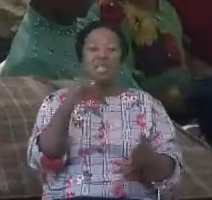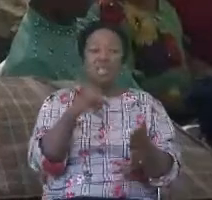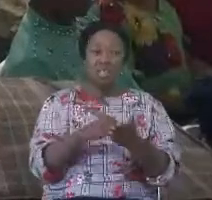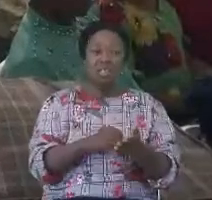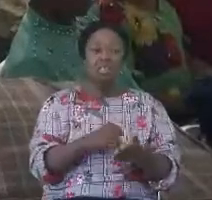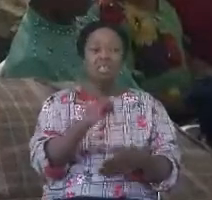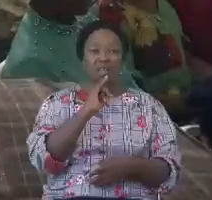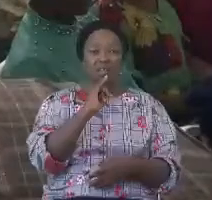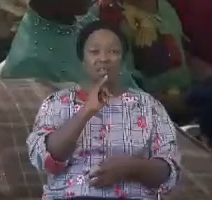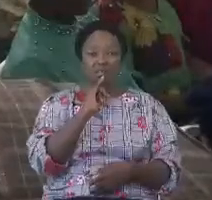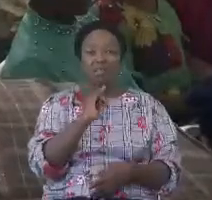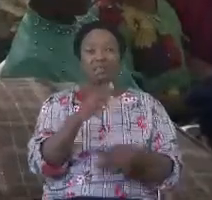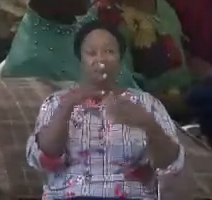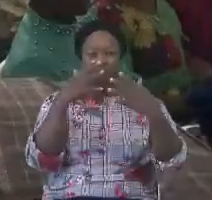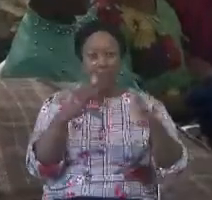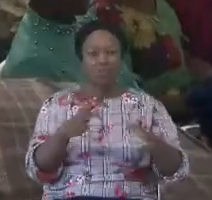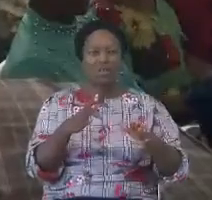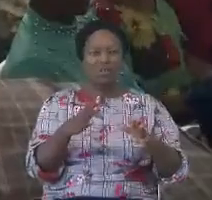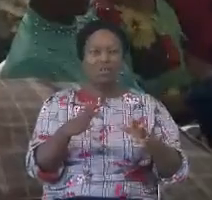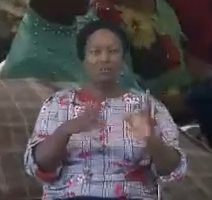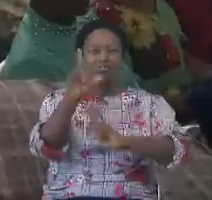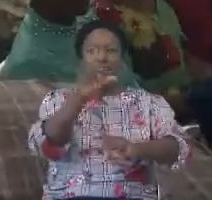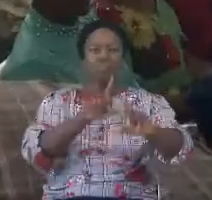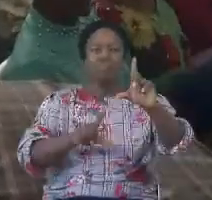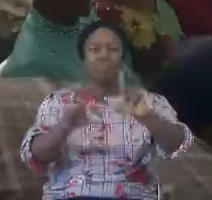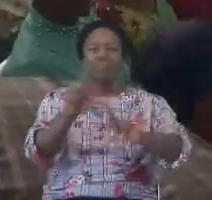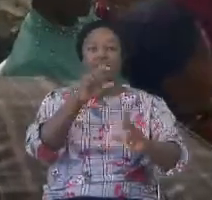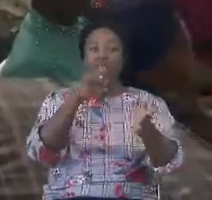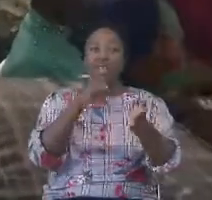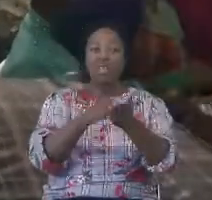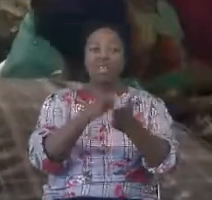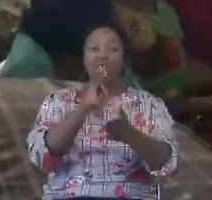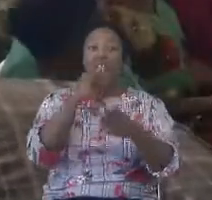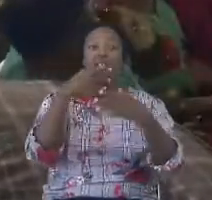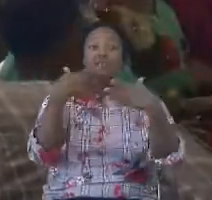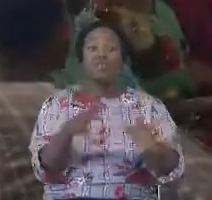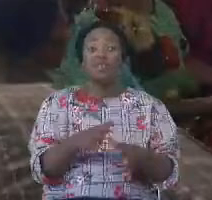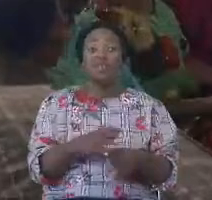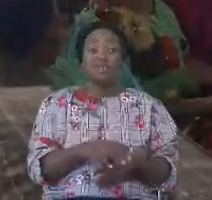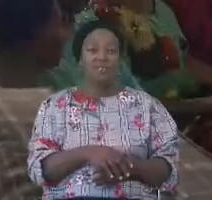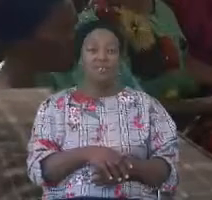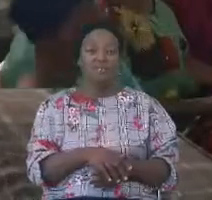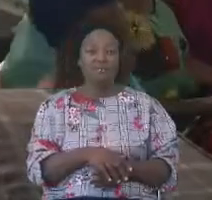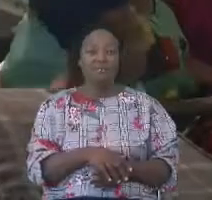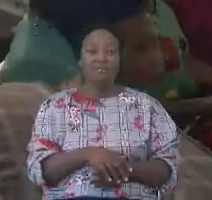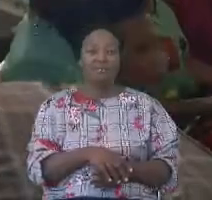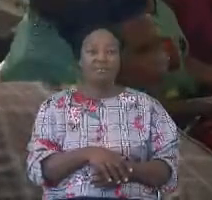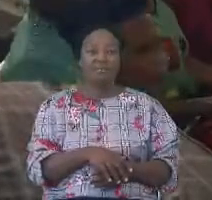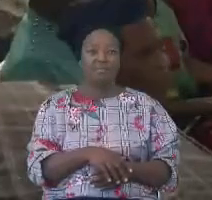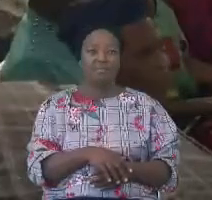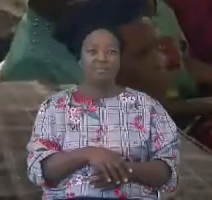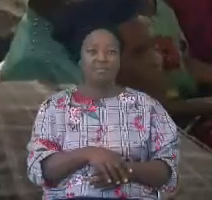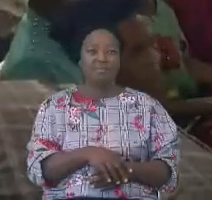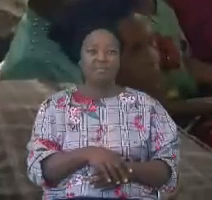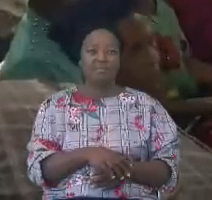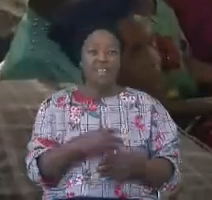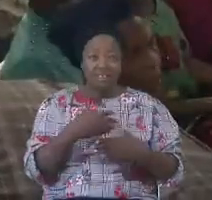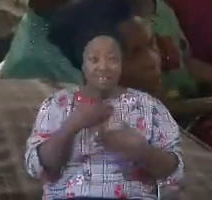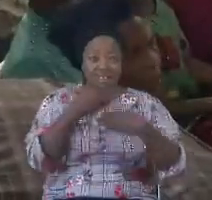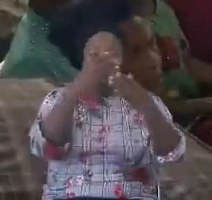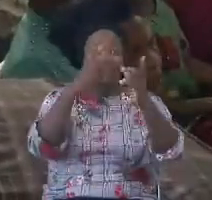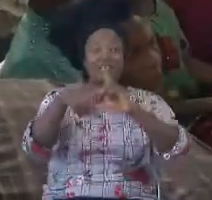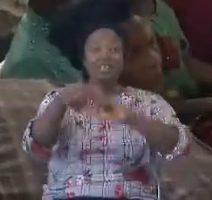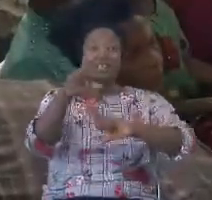he said it is finished somebody shout it